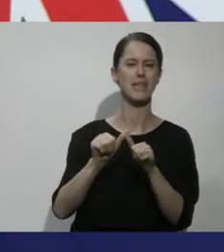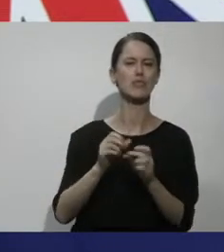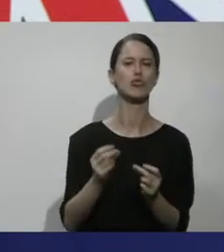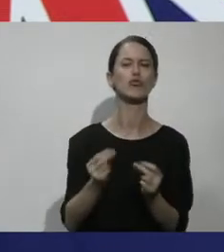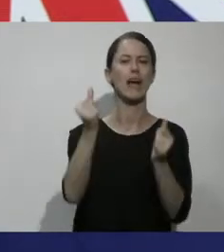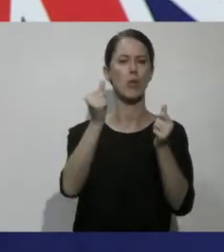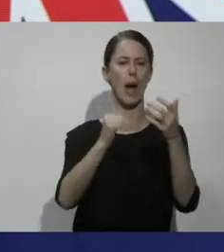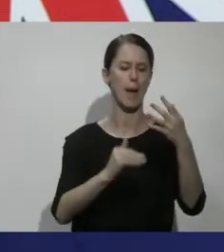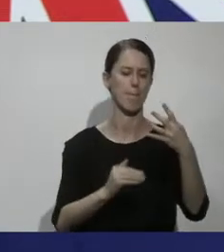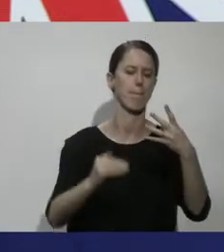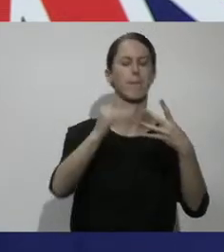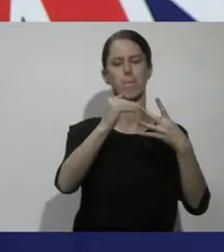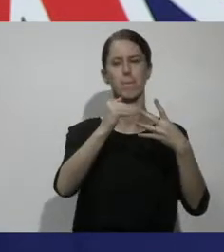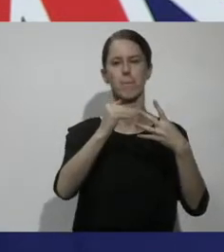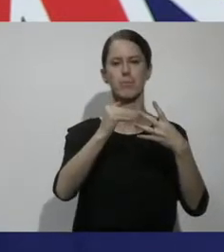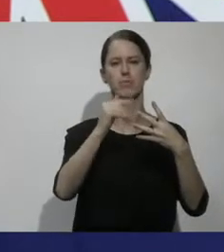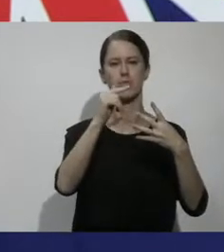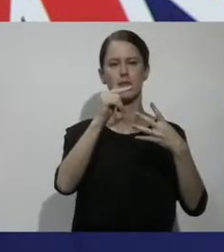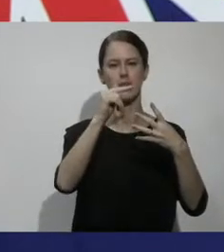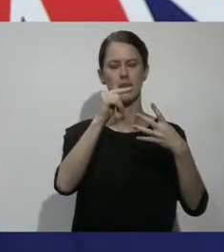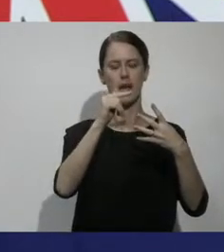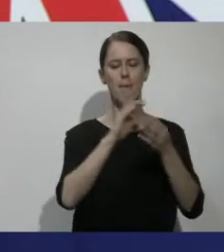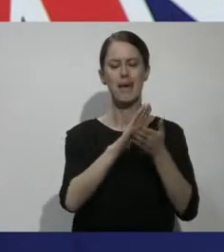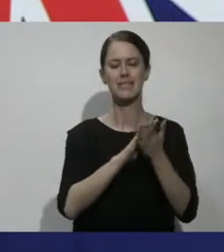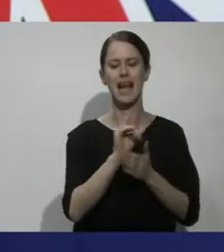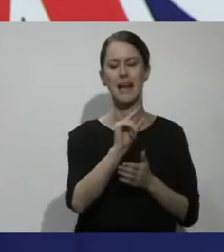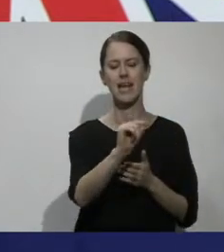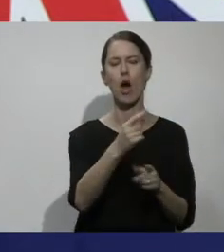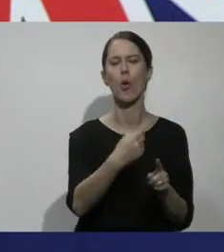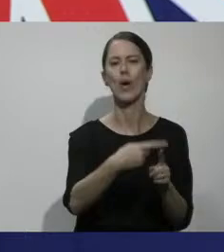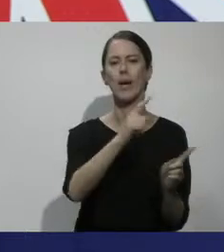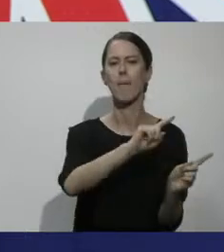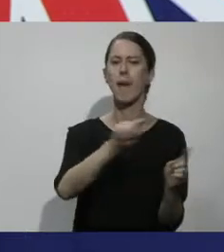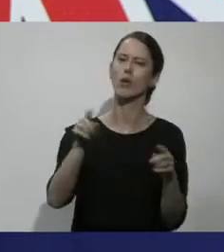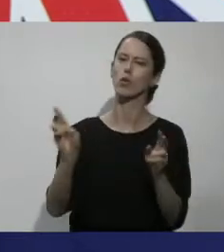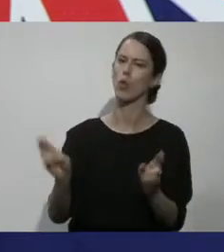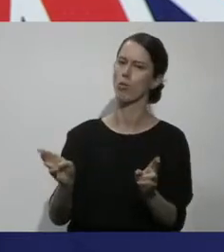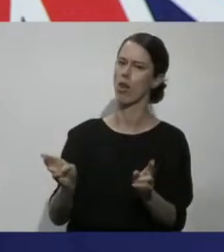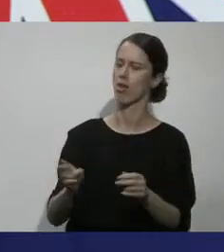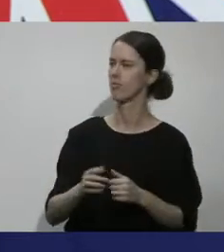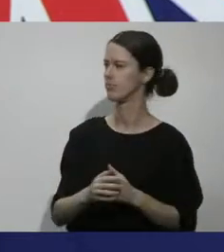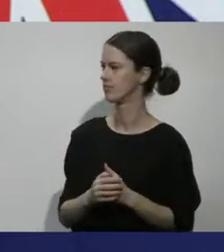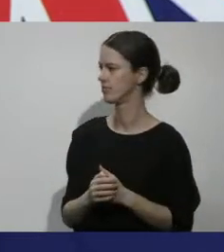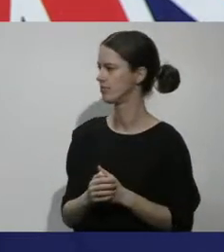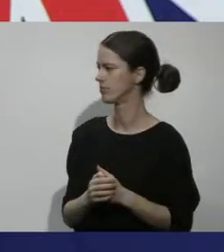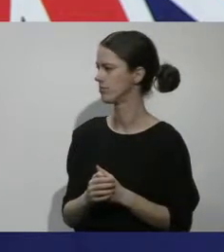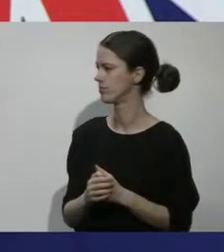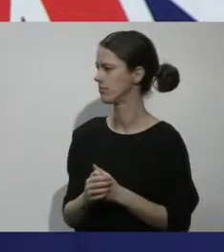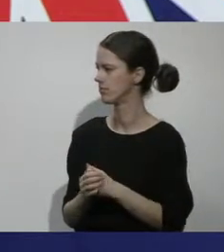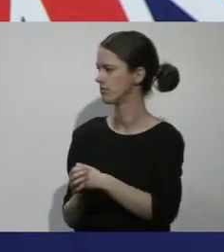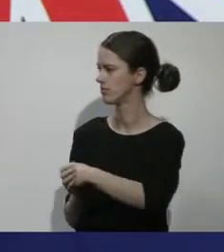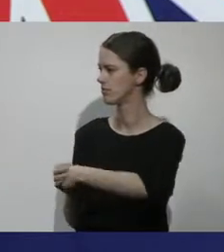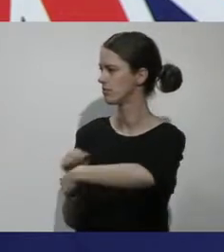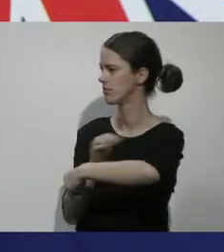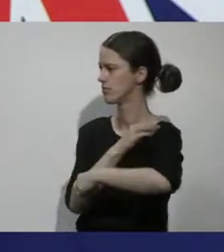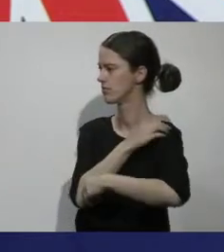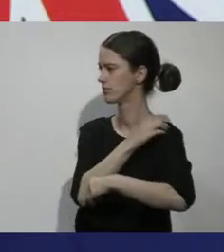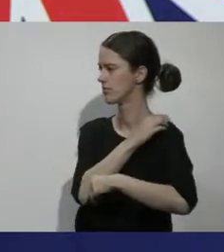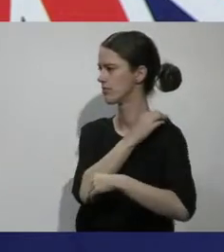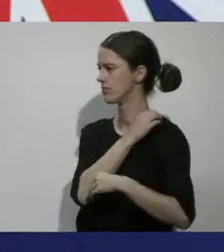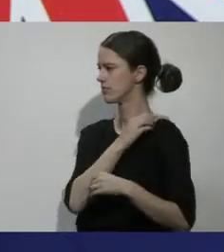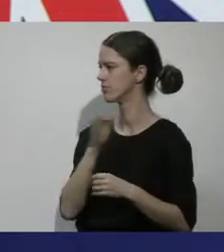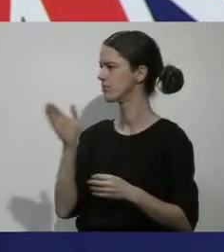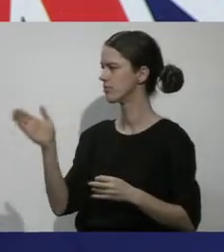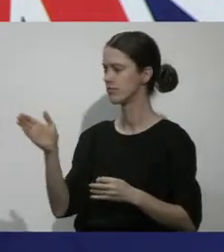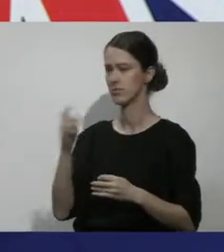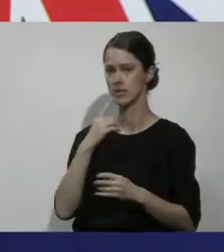place, so ultimately you can get back to freedom faster. That's our approach. 30,000 tests. Sorry. Sure. Thank you. Of